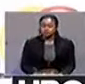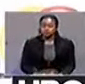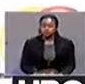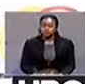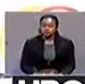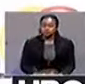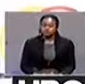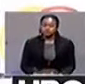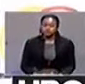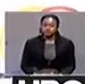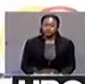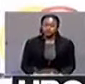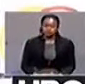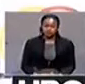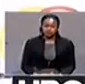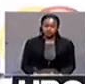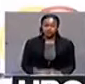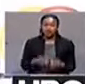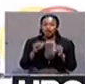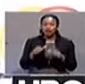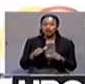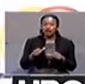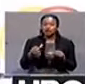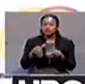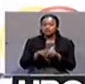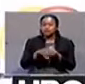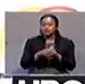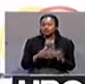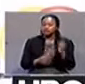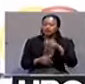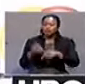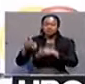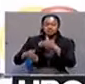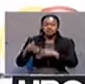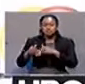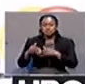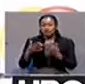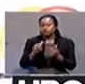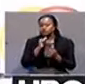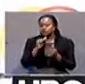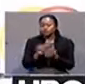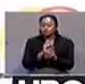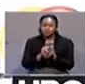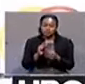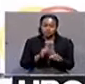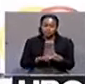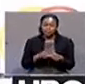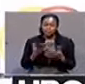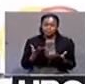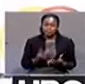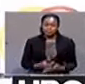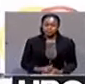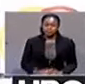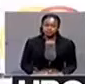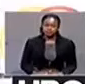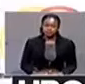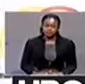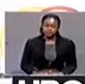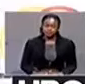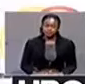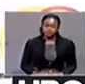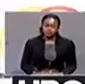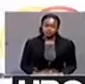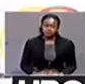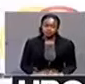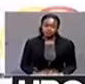Could the members of NEM move nearer to the podium so we don't take time? Achon, Honorable Achon, Honorable